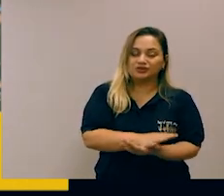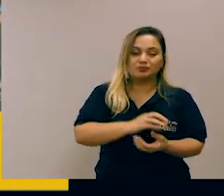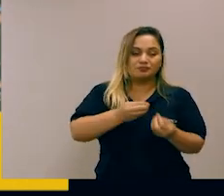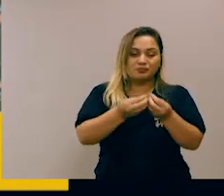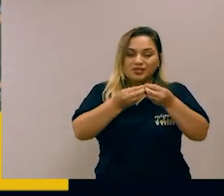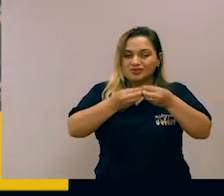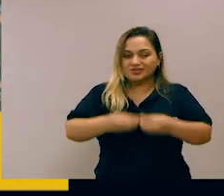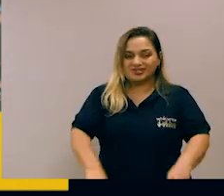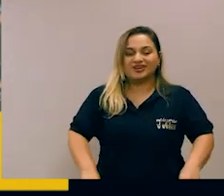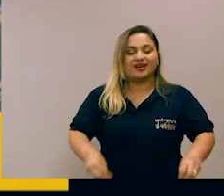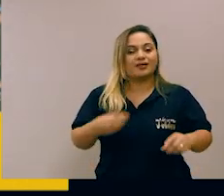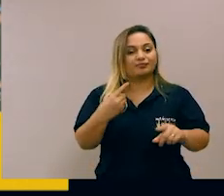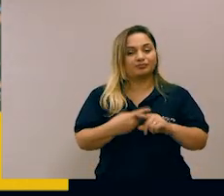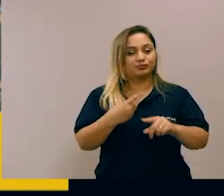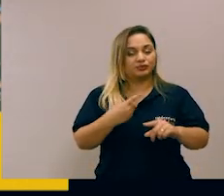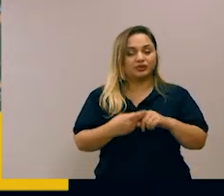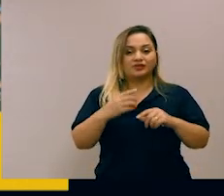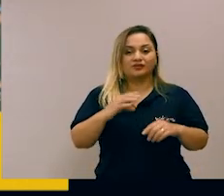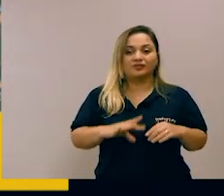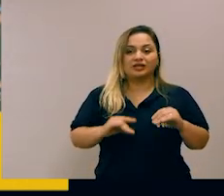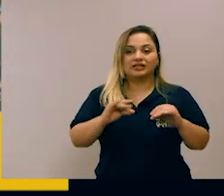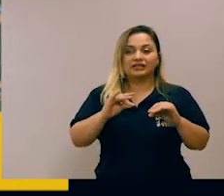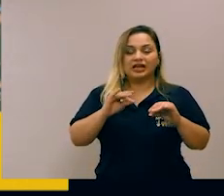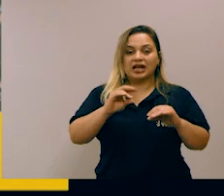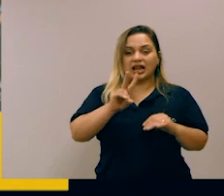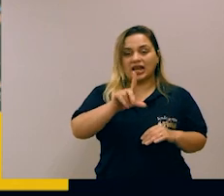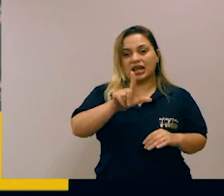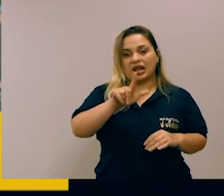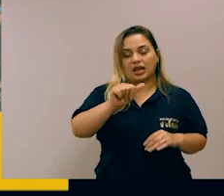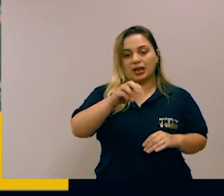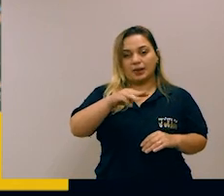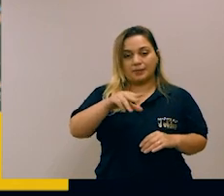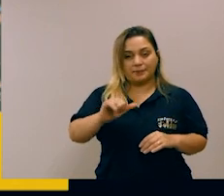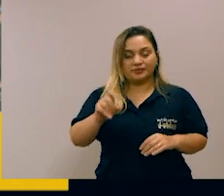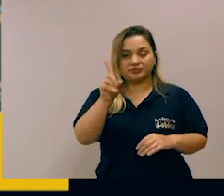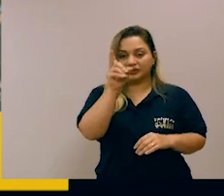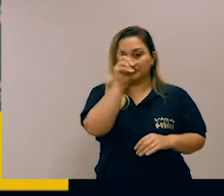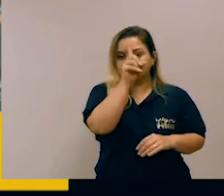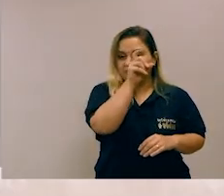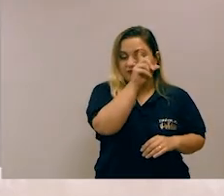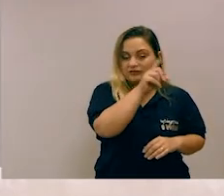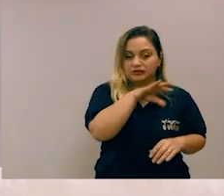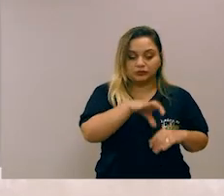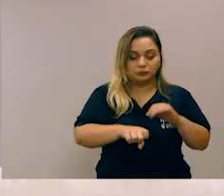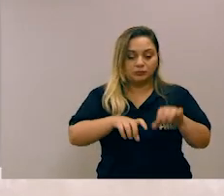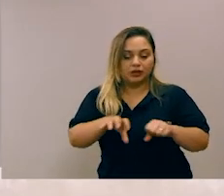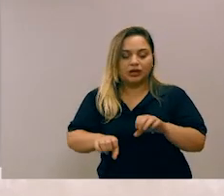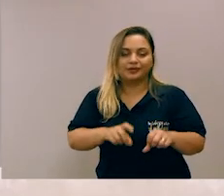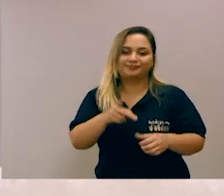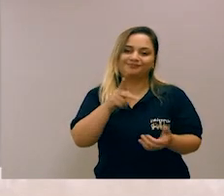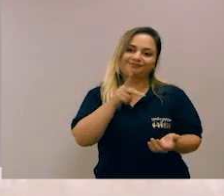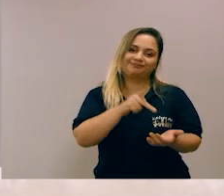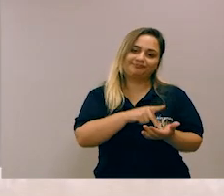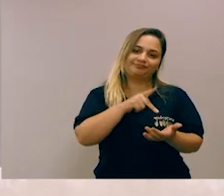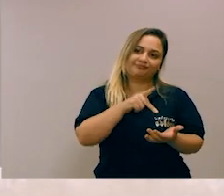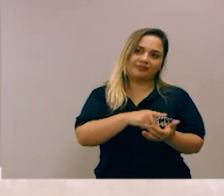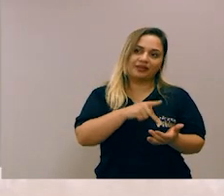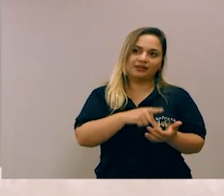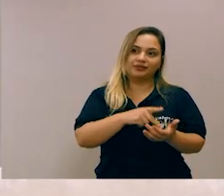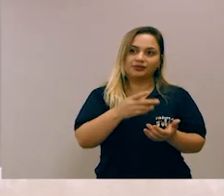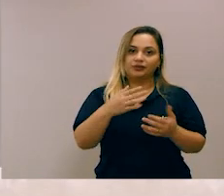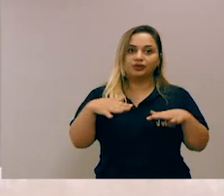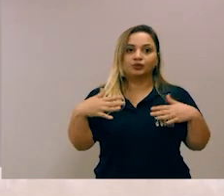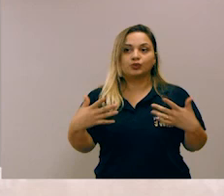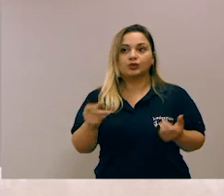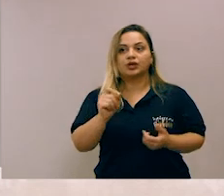and damaging our efforts, hurting our efforts, and still compromising our search and rescue operations.